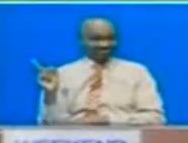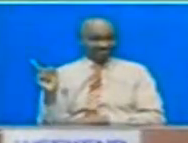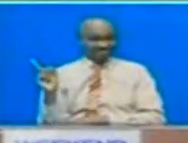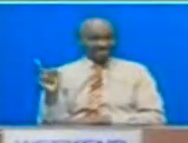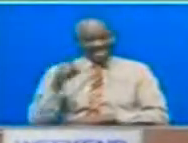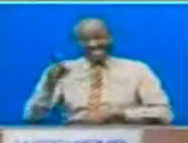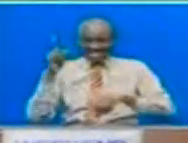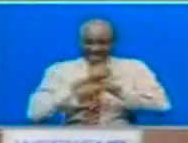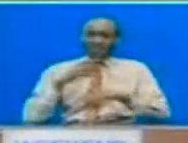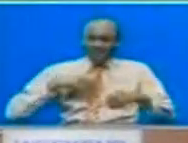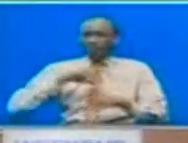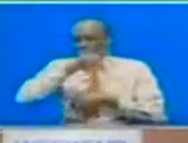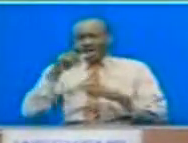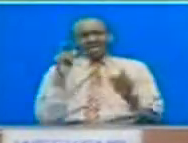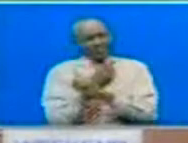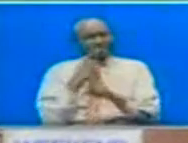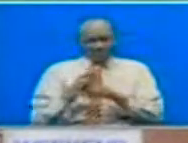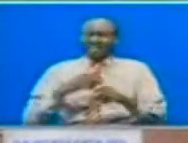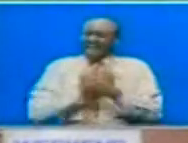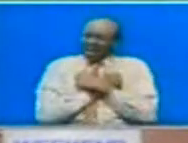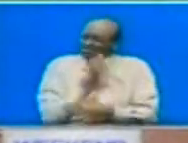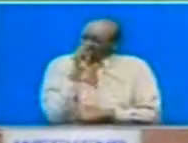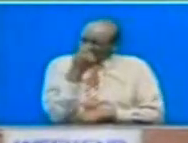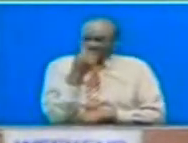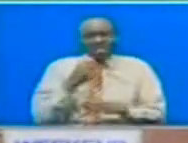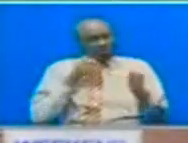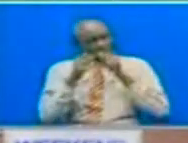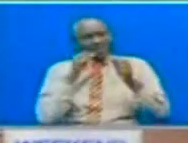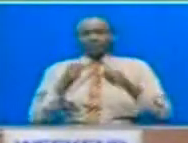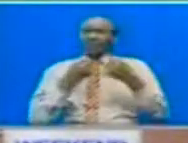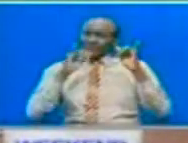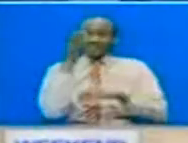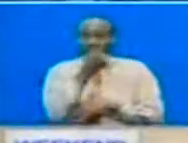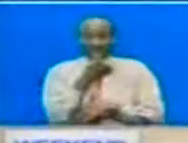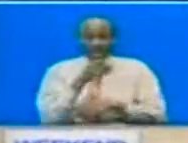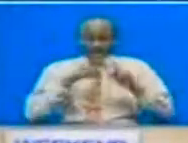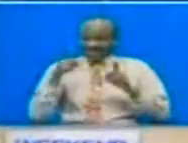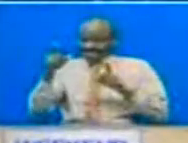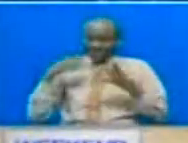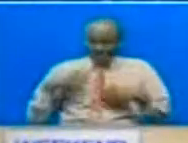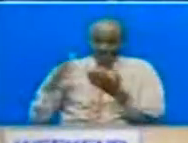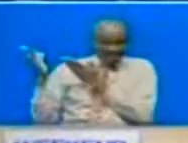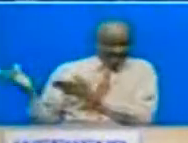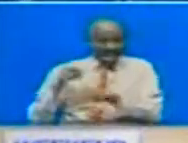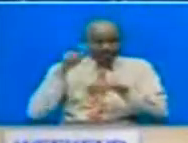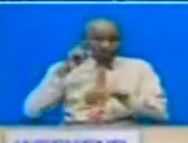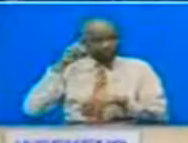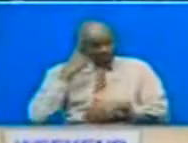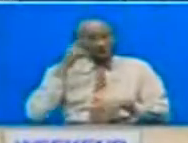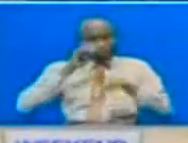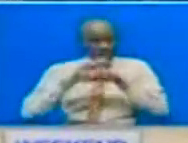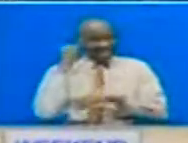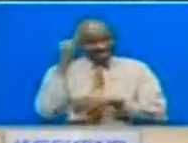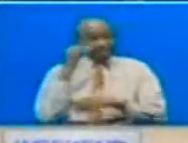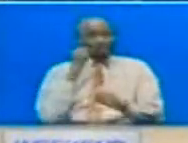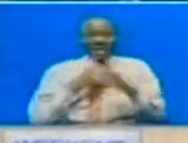Yes. On a day when every other Kenyan felt patriotic enough to fight for independence all over again, these fellows in Embu thought it was a good idea